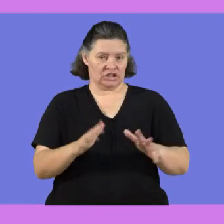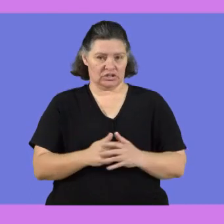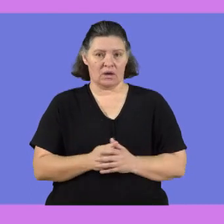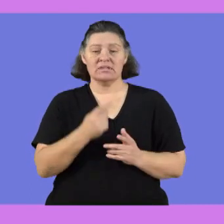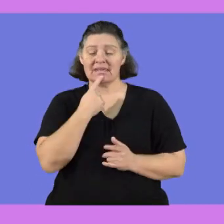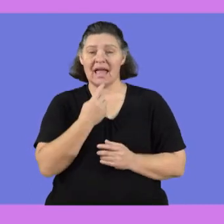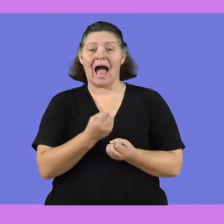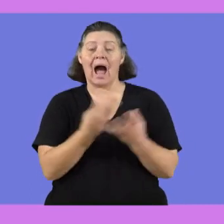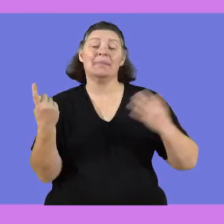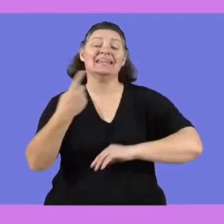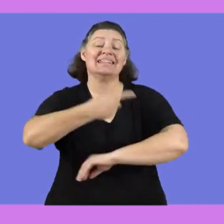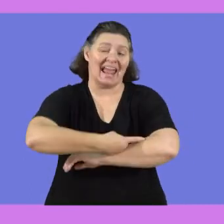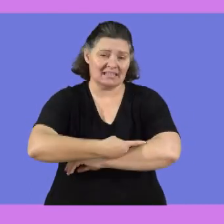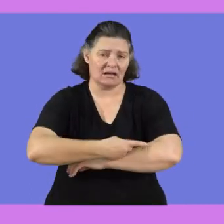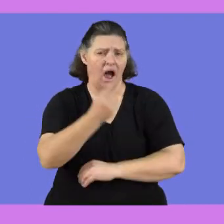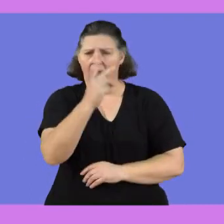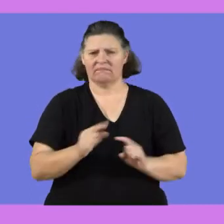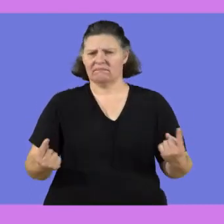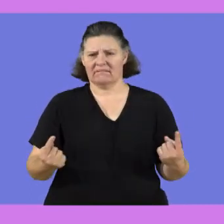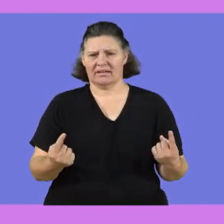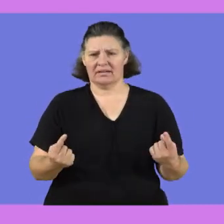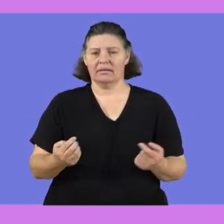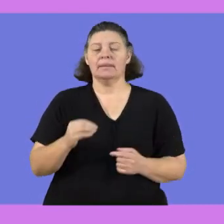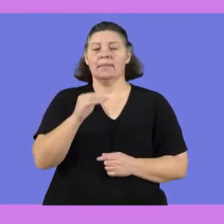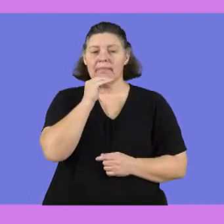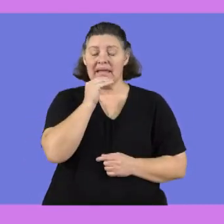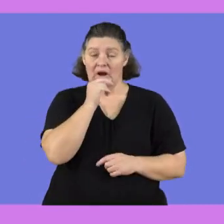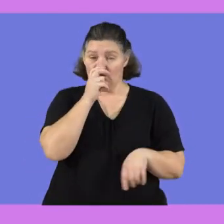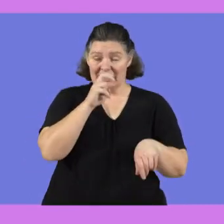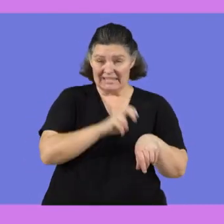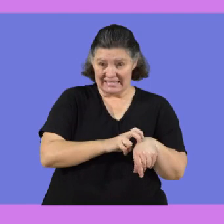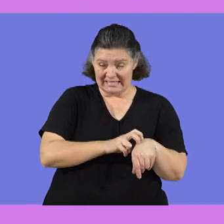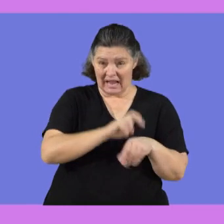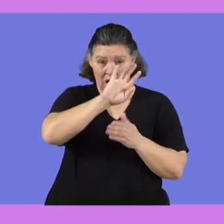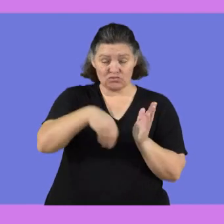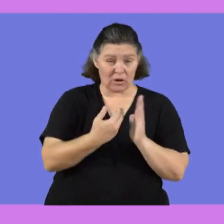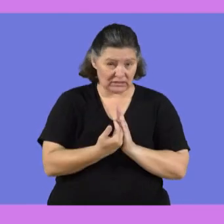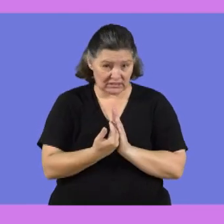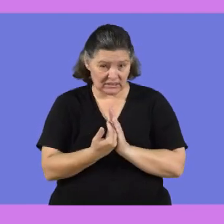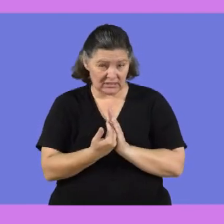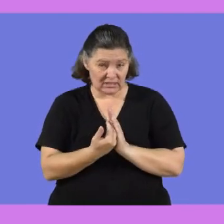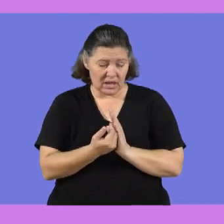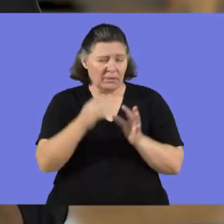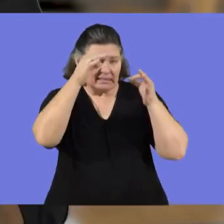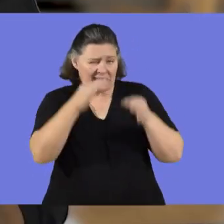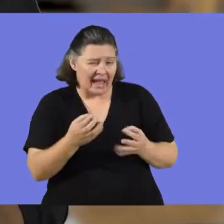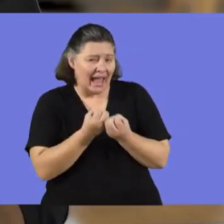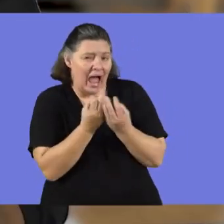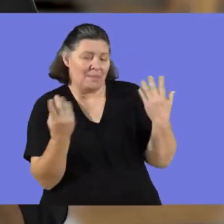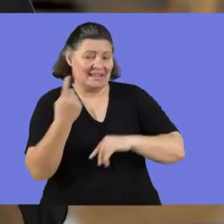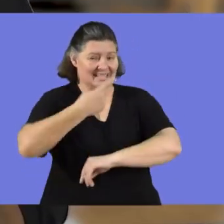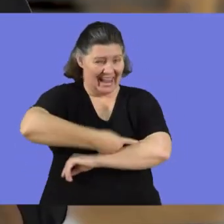said determine the number of days, we are saying if we need to round up, if we need to